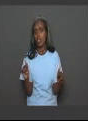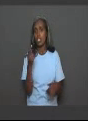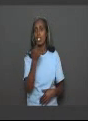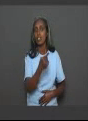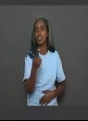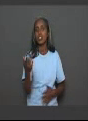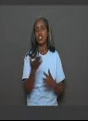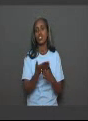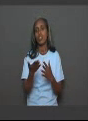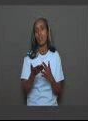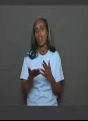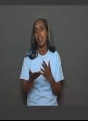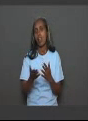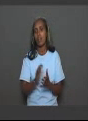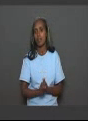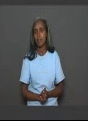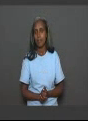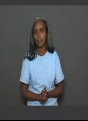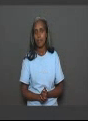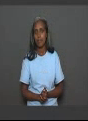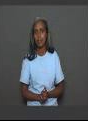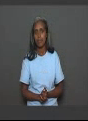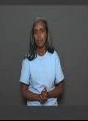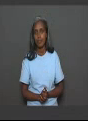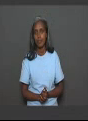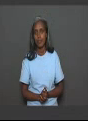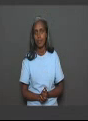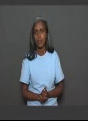over each interval.